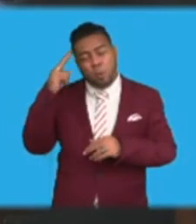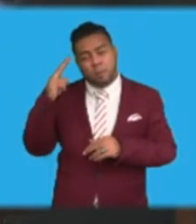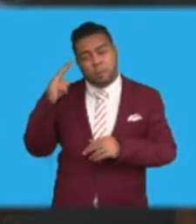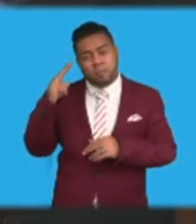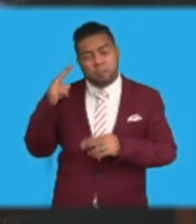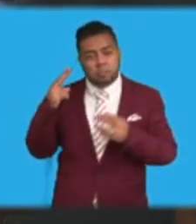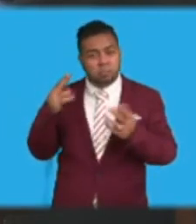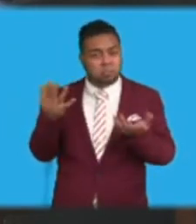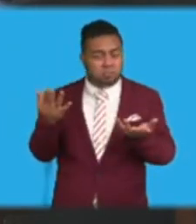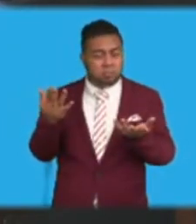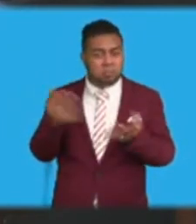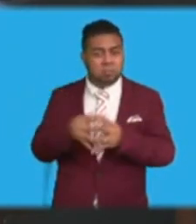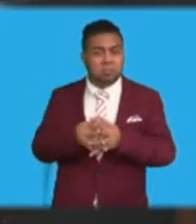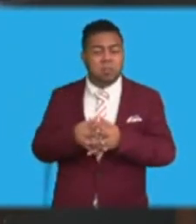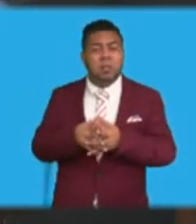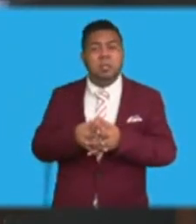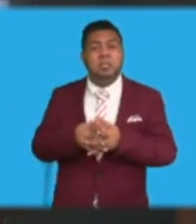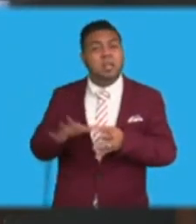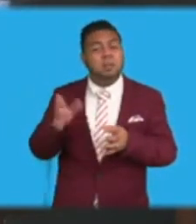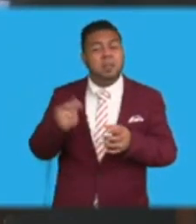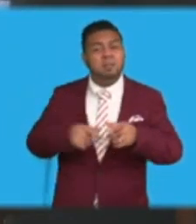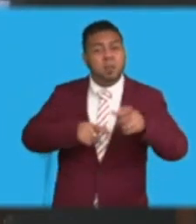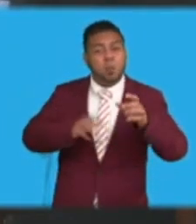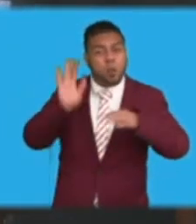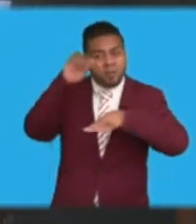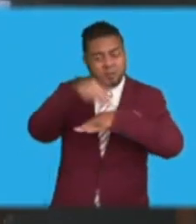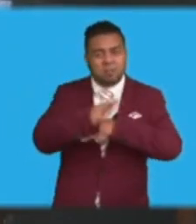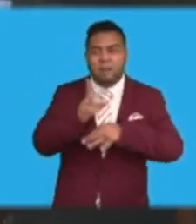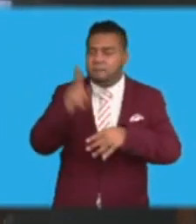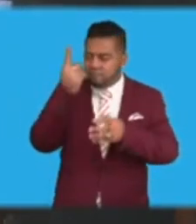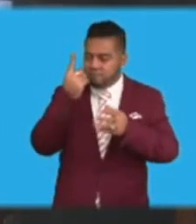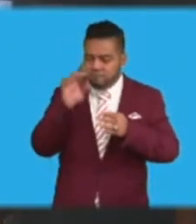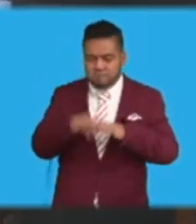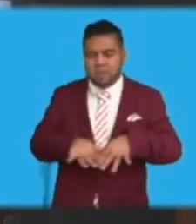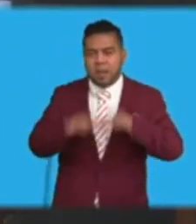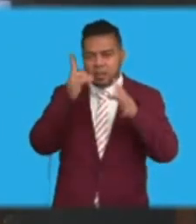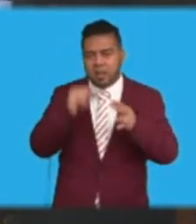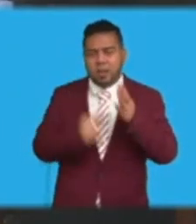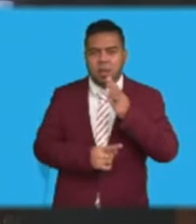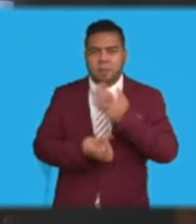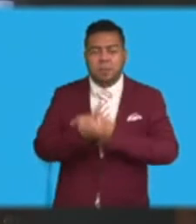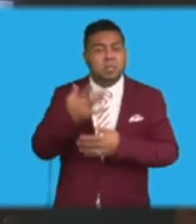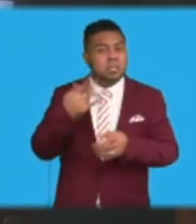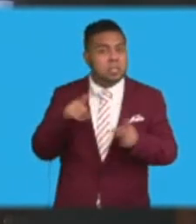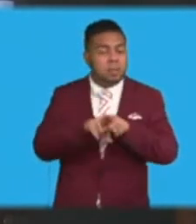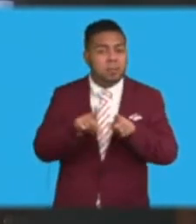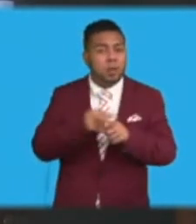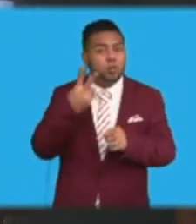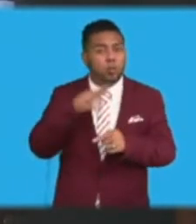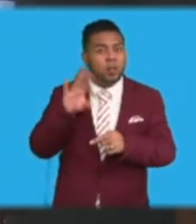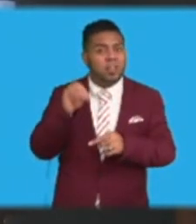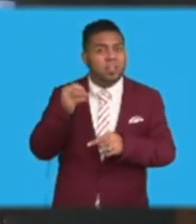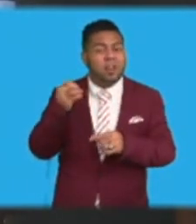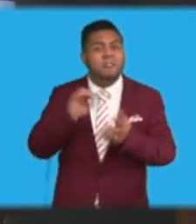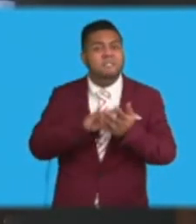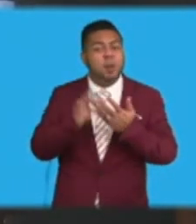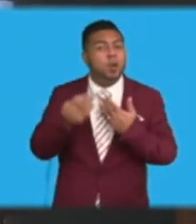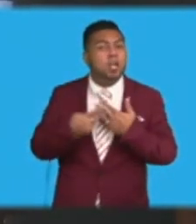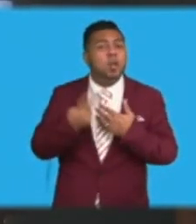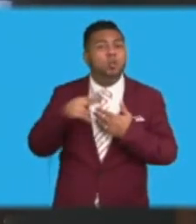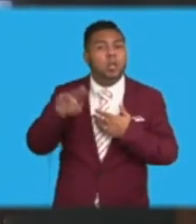event corresponds with high astronomical tide, flooding can occur, such as the events on 20th February 2016,